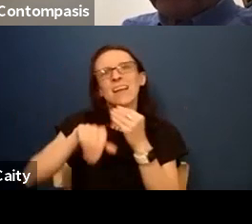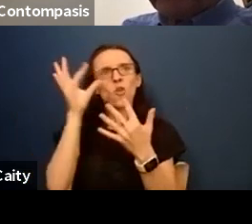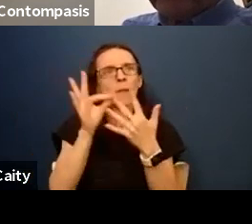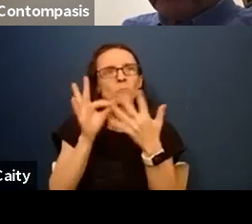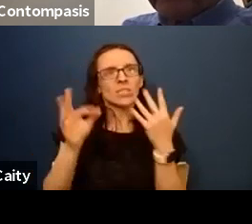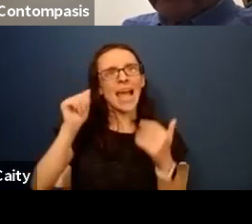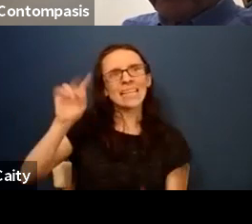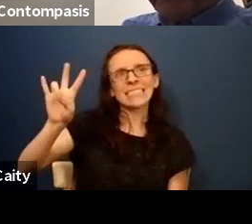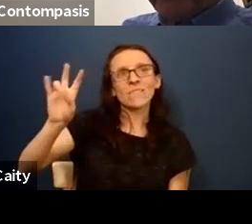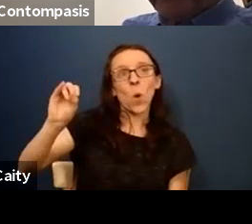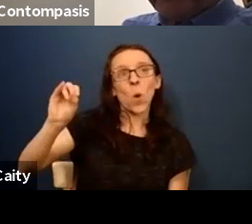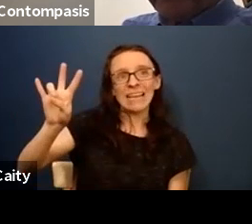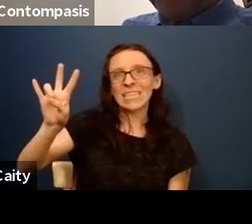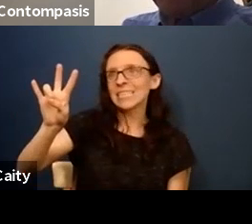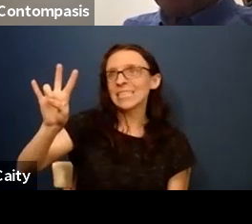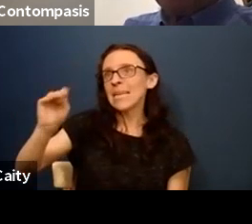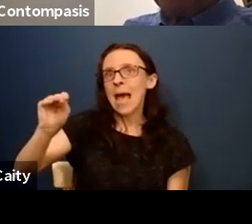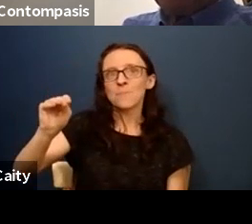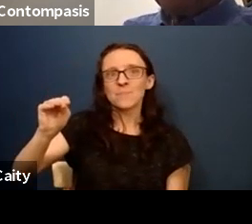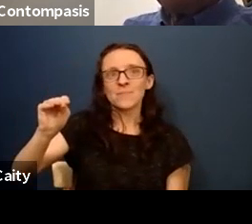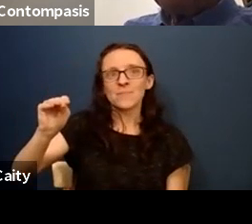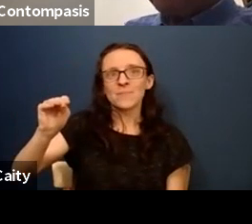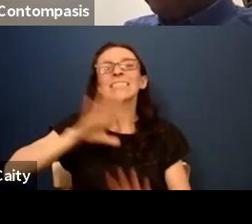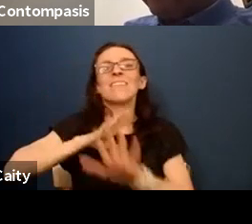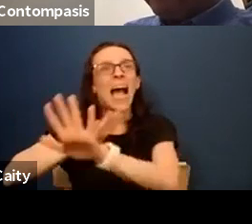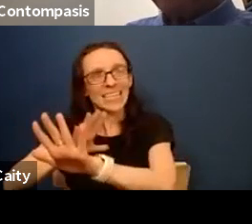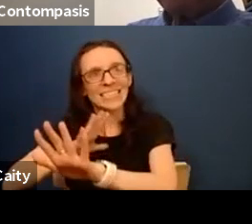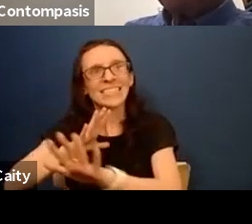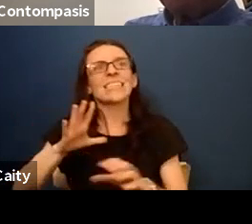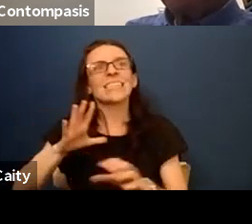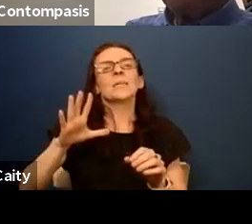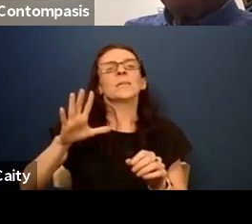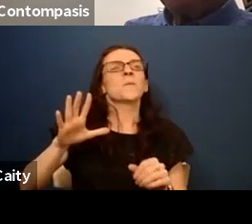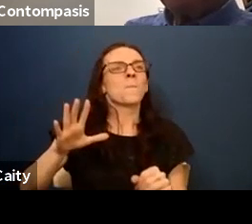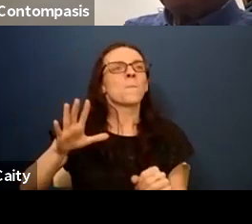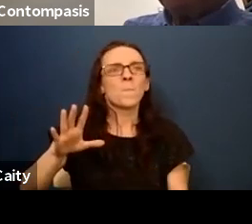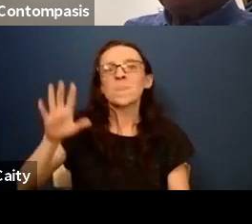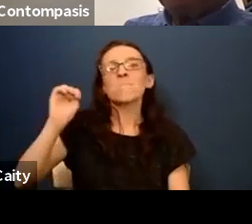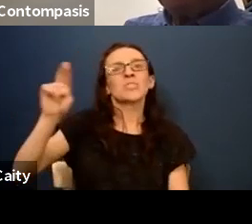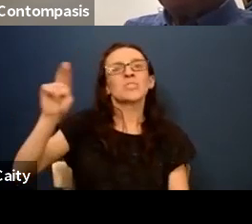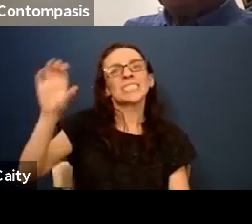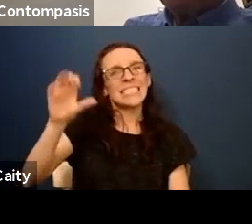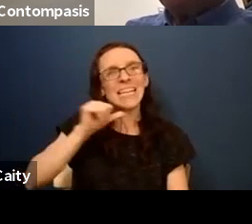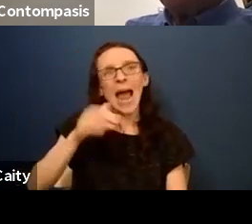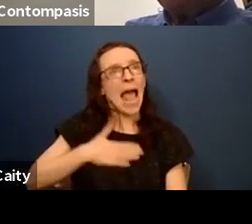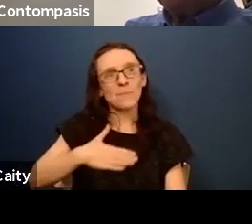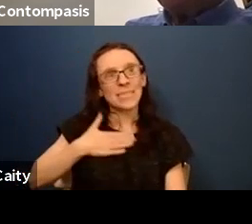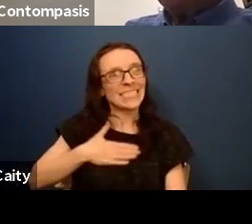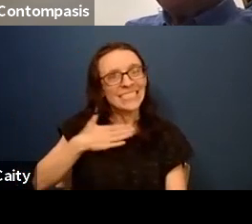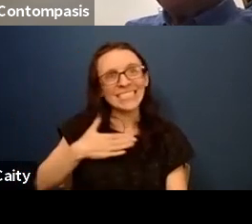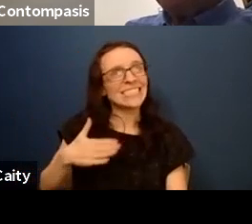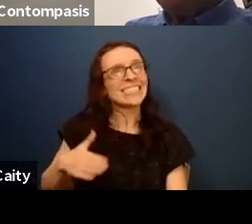which is fine, but let me just close that line. Just fine. Mr. Contemposis is not pleased.